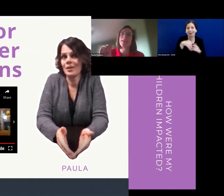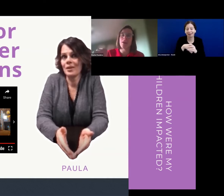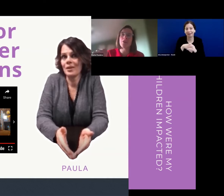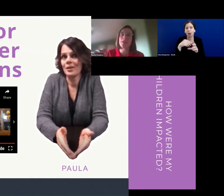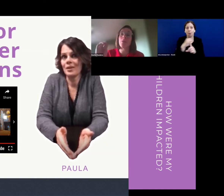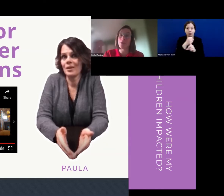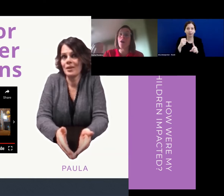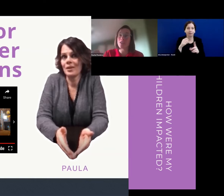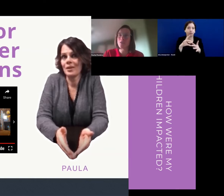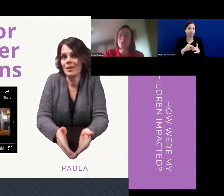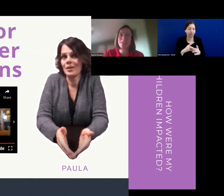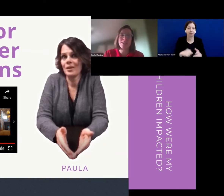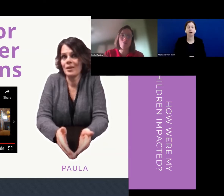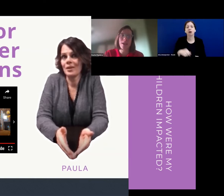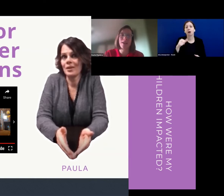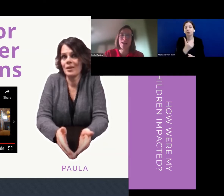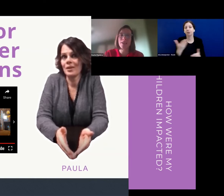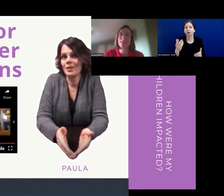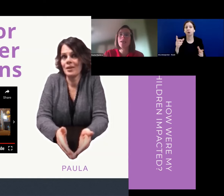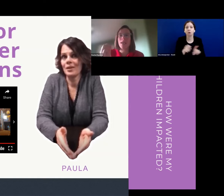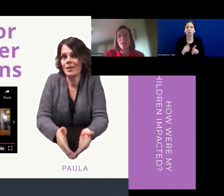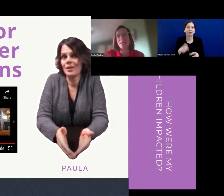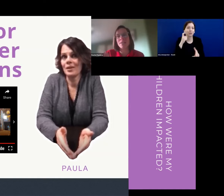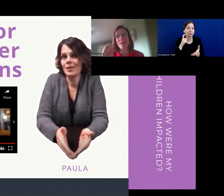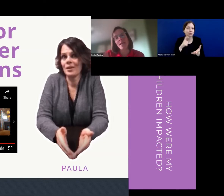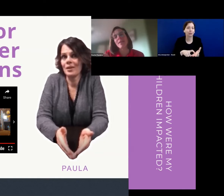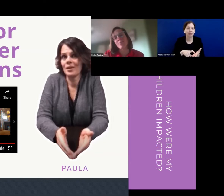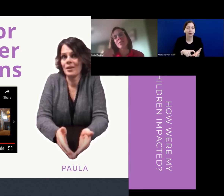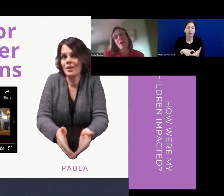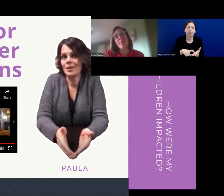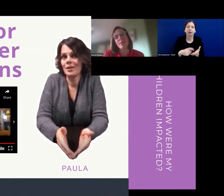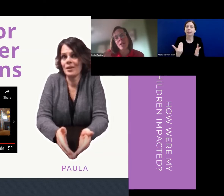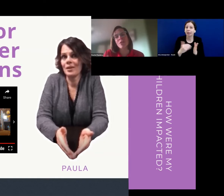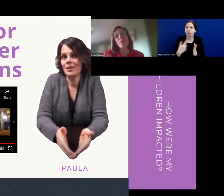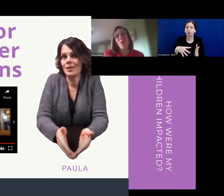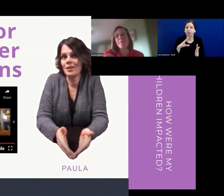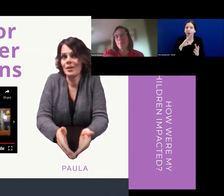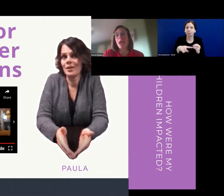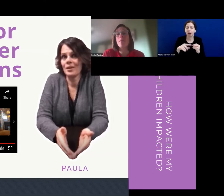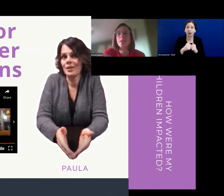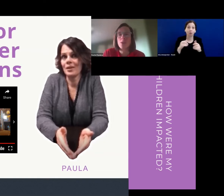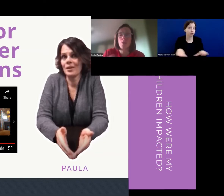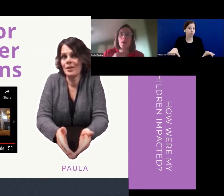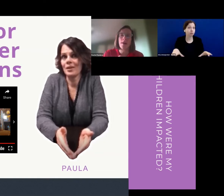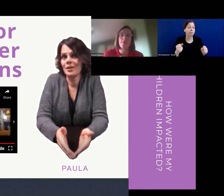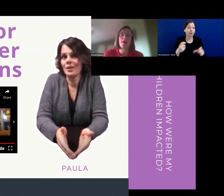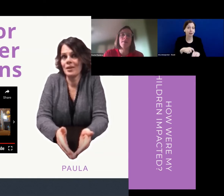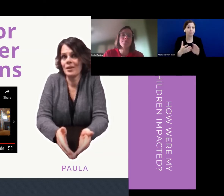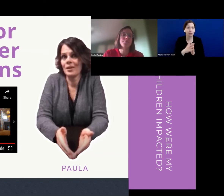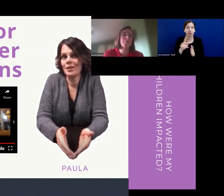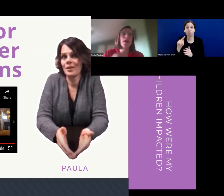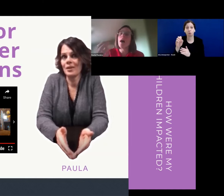think that the other thing we also just need to recognize is, again, as we talk about how children often become a tool